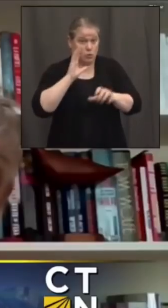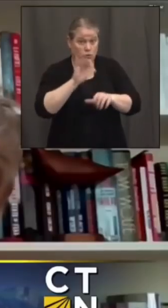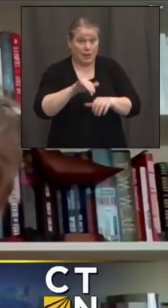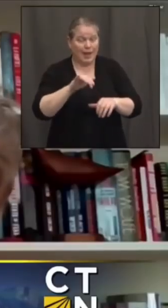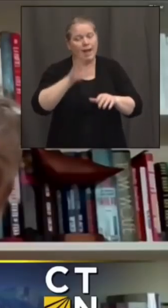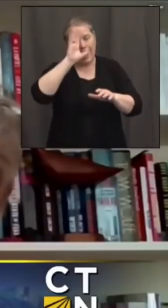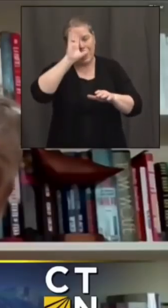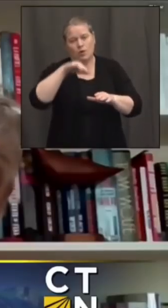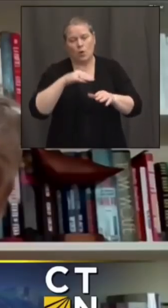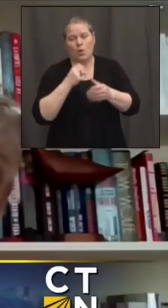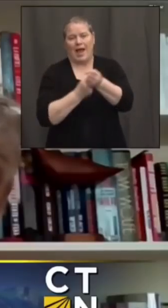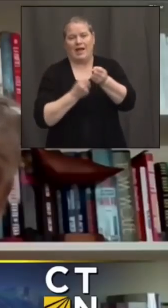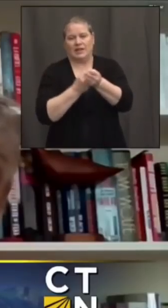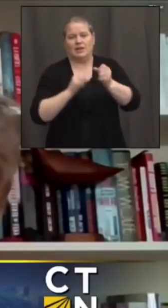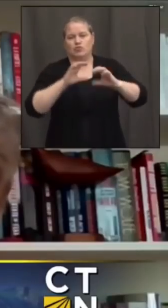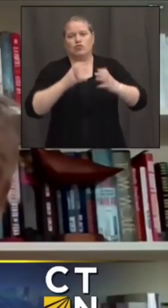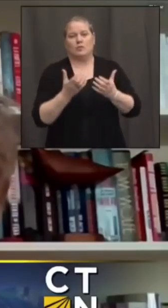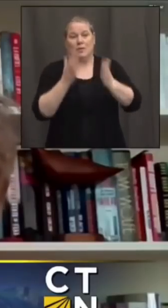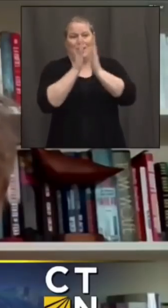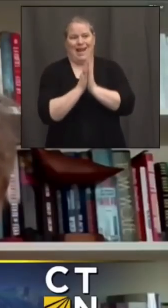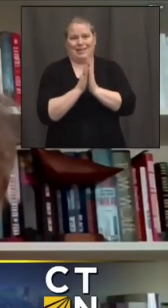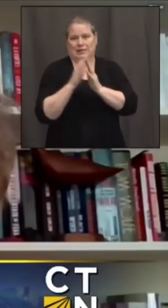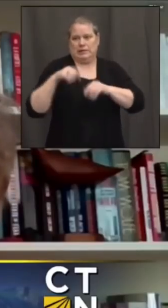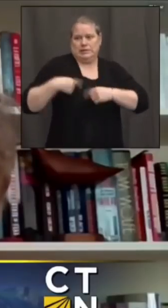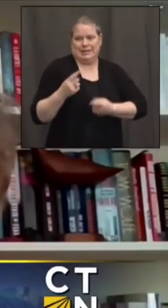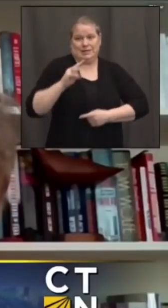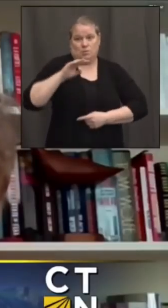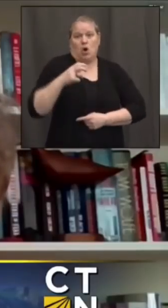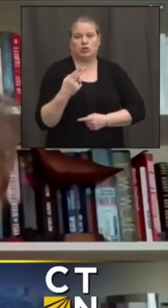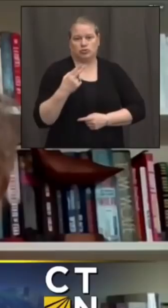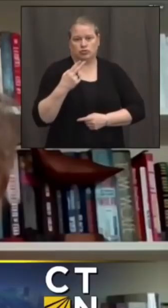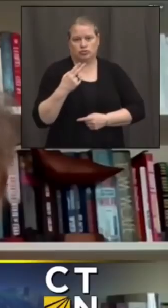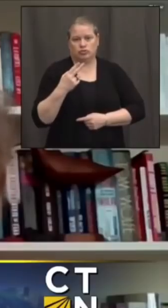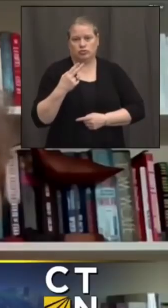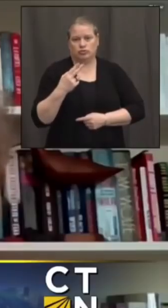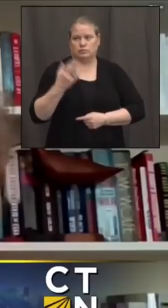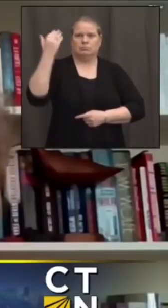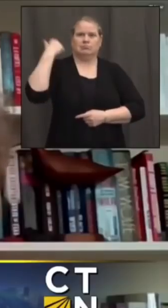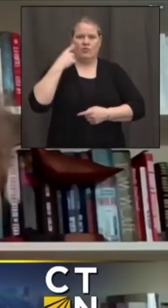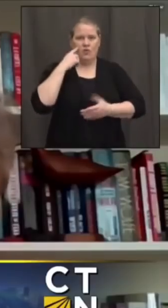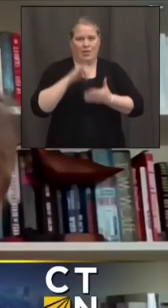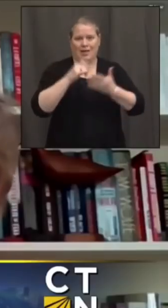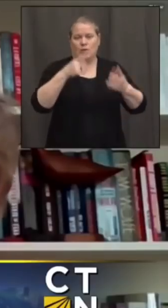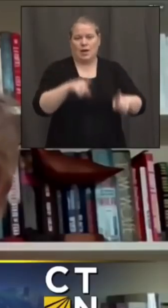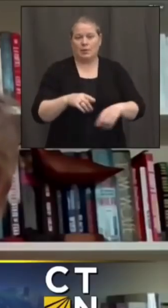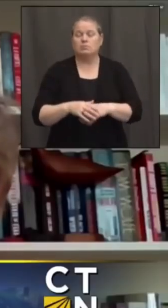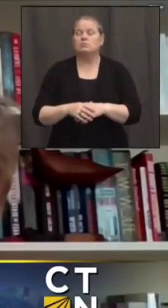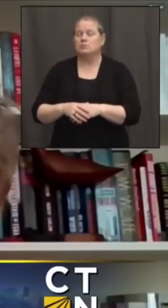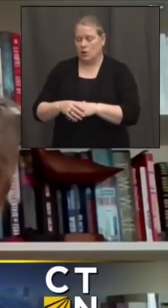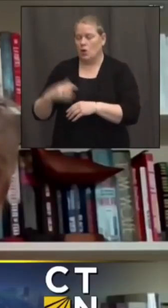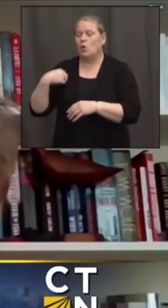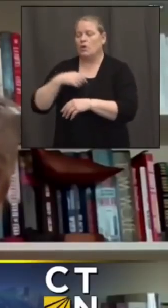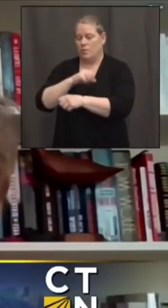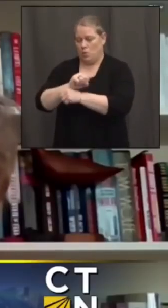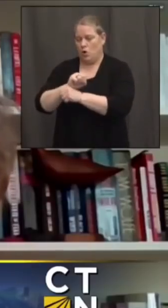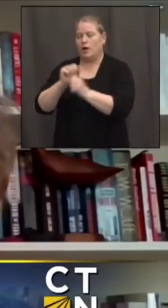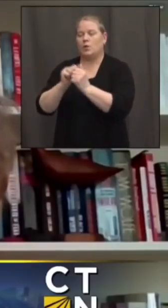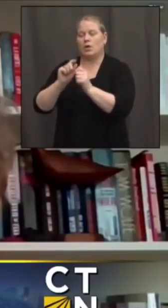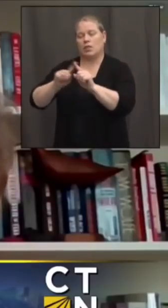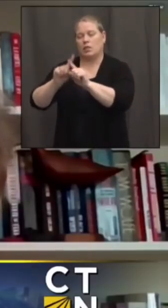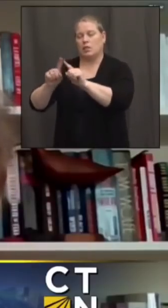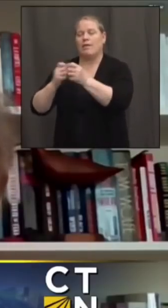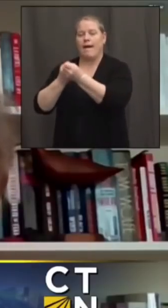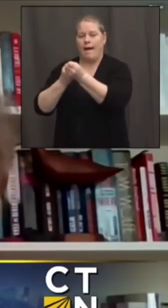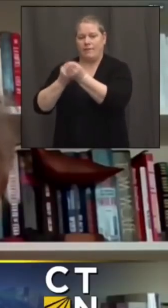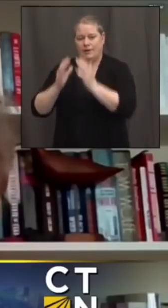happen since March. I know that they're pushing for that. We've been working with them, and we've been looking